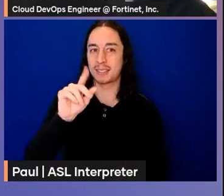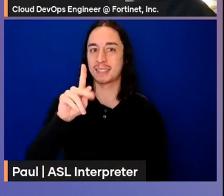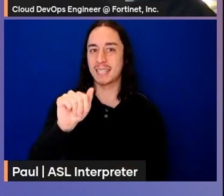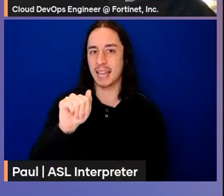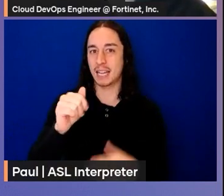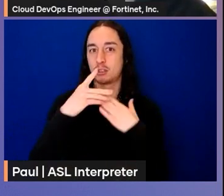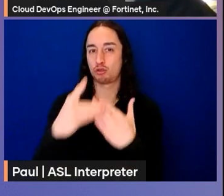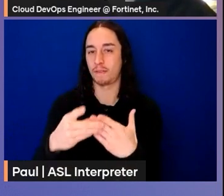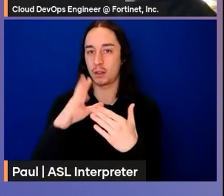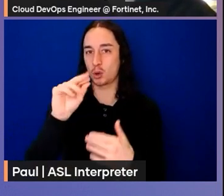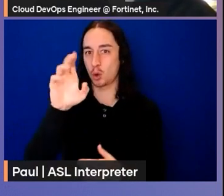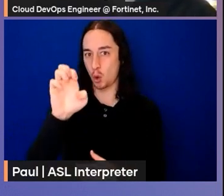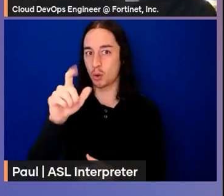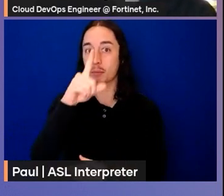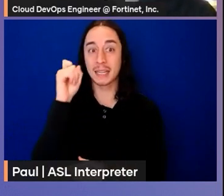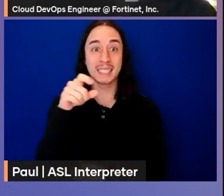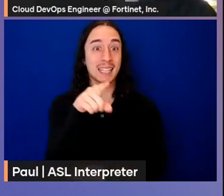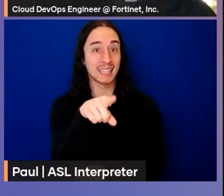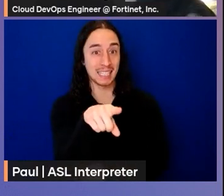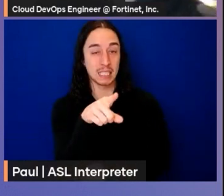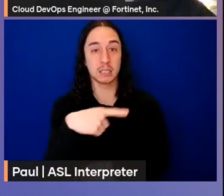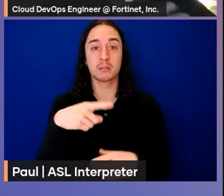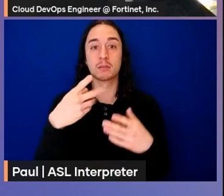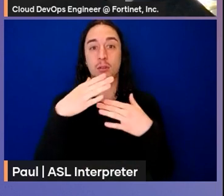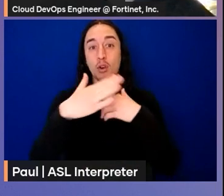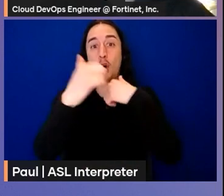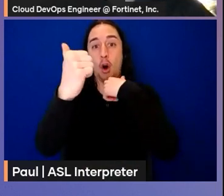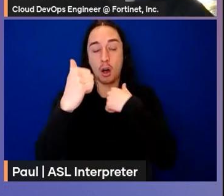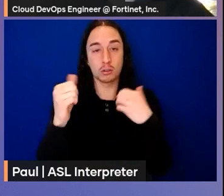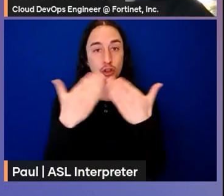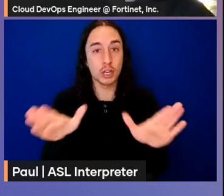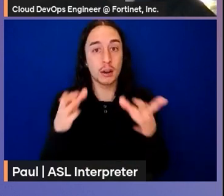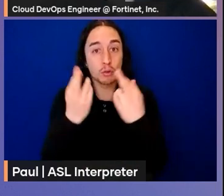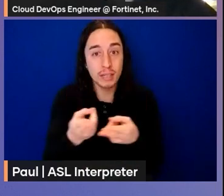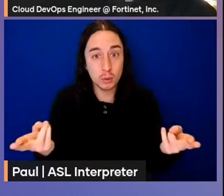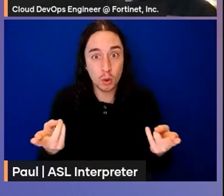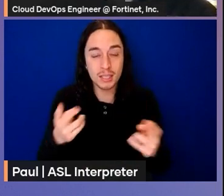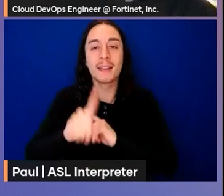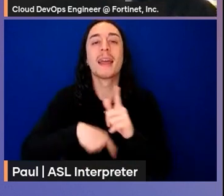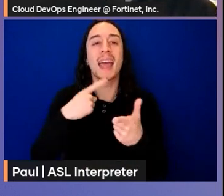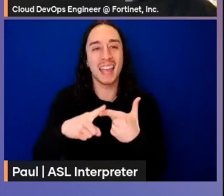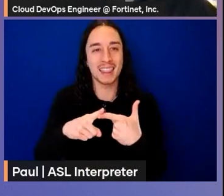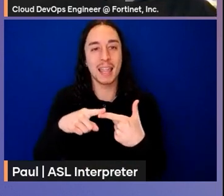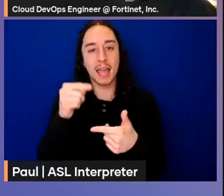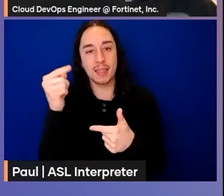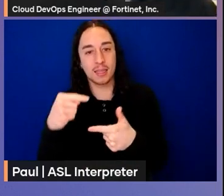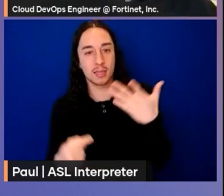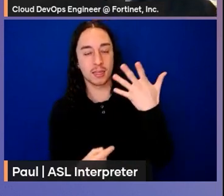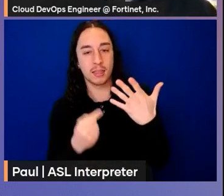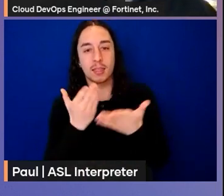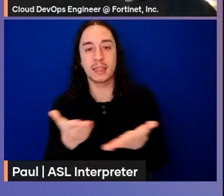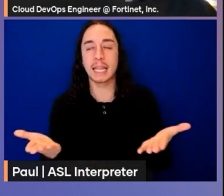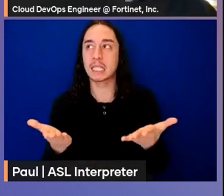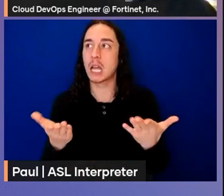calls the generic resource. And this way, those things remain very I don't want to say static, but they remain very static, and it